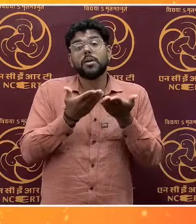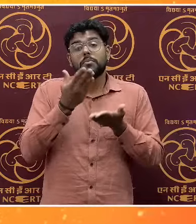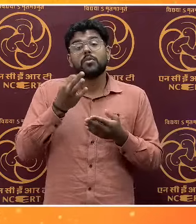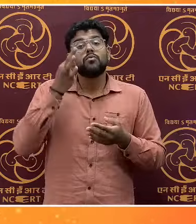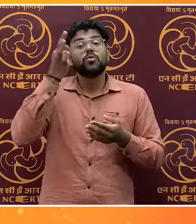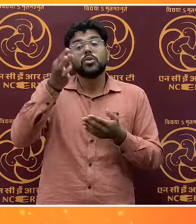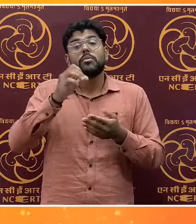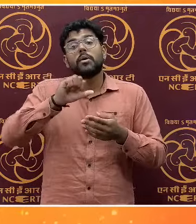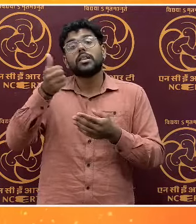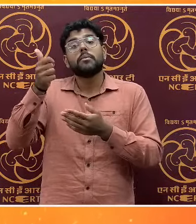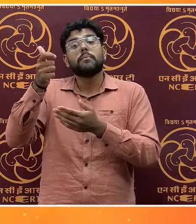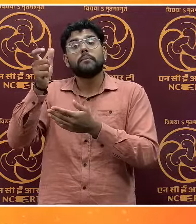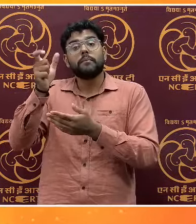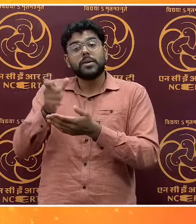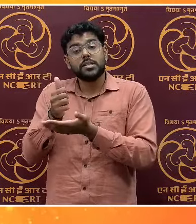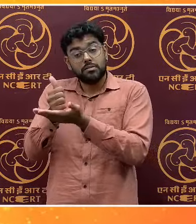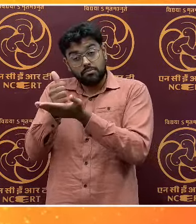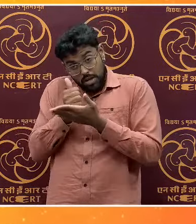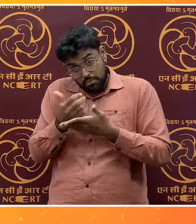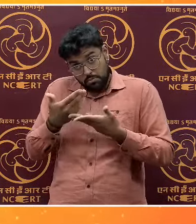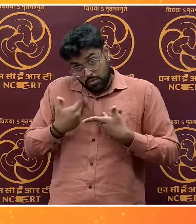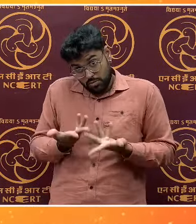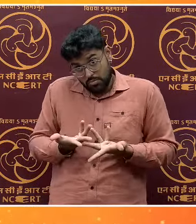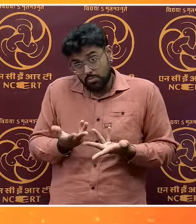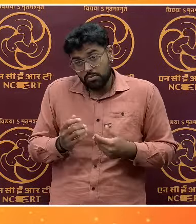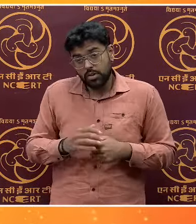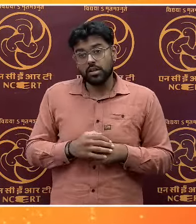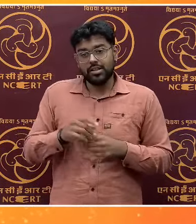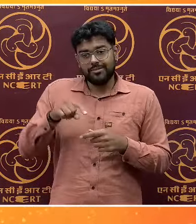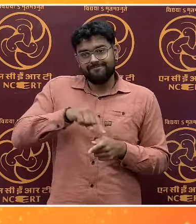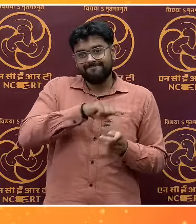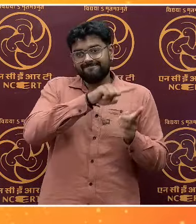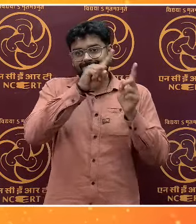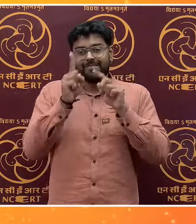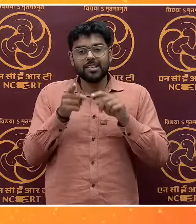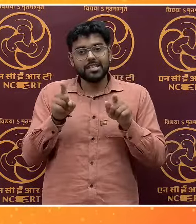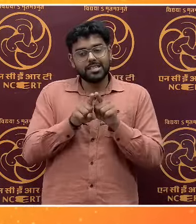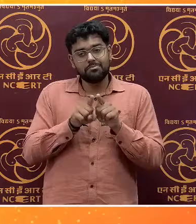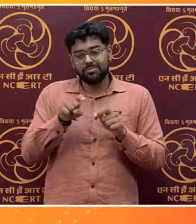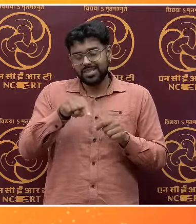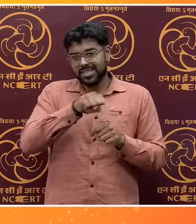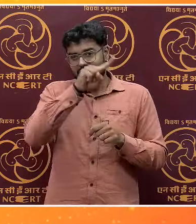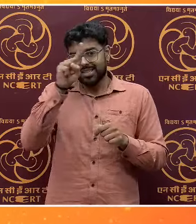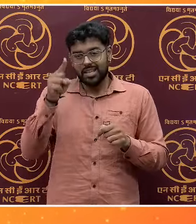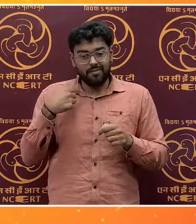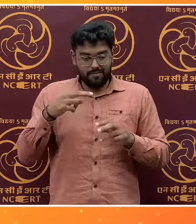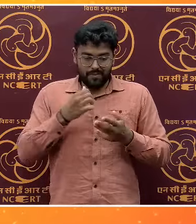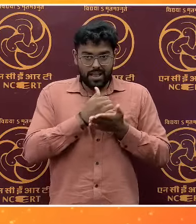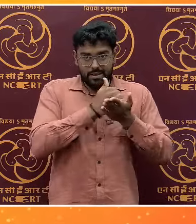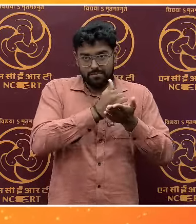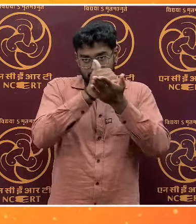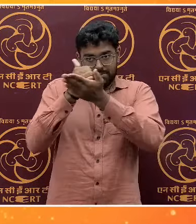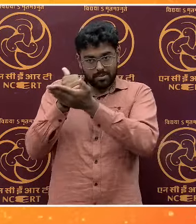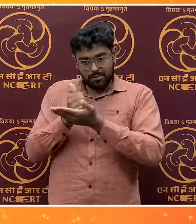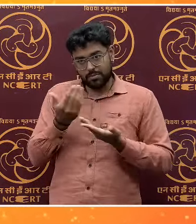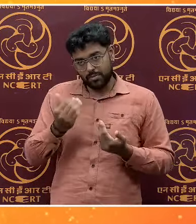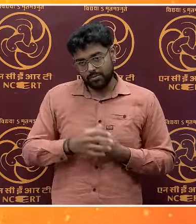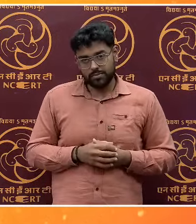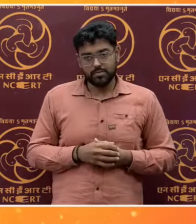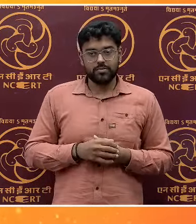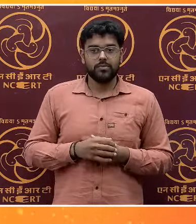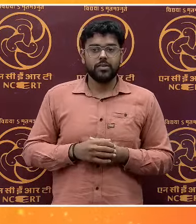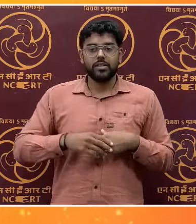and whatever goes around from you Comes as a around. human, that comes around. So if you believe in the same, just